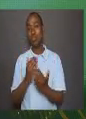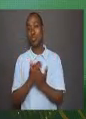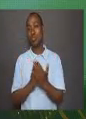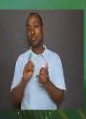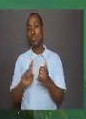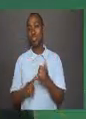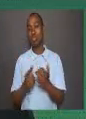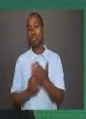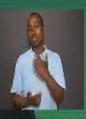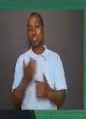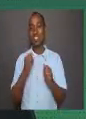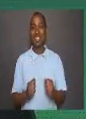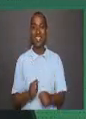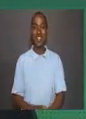lesson.